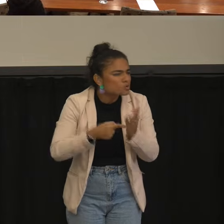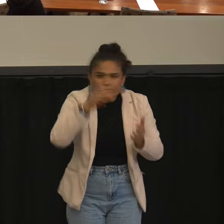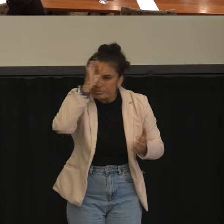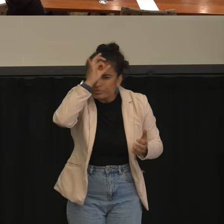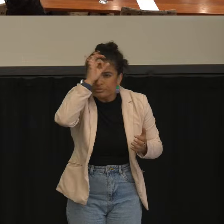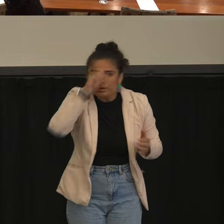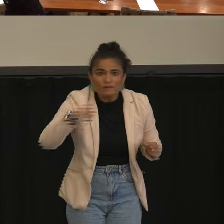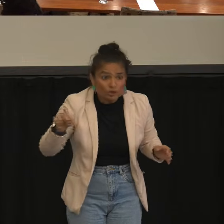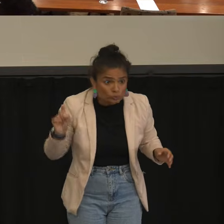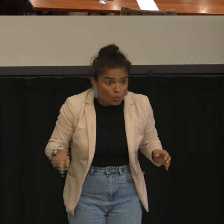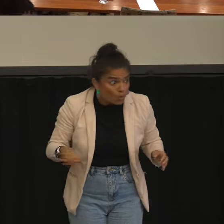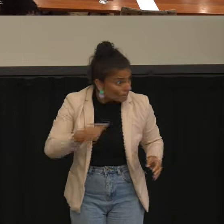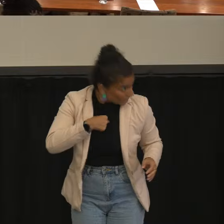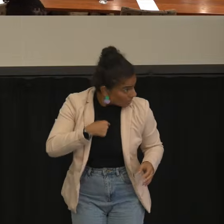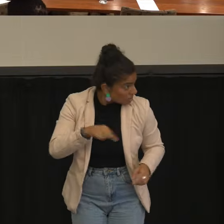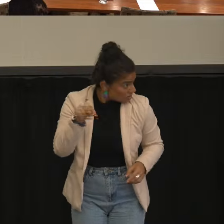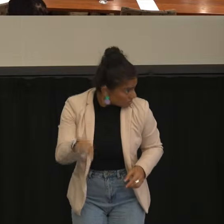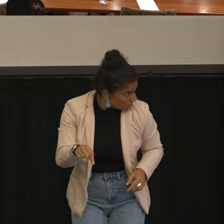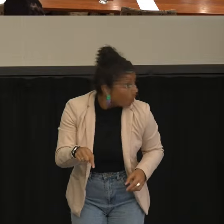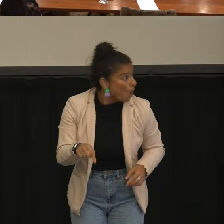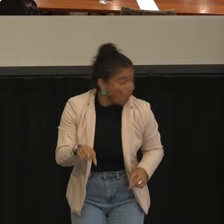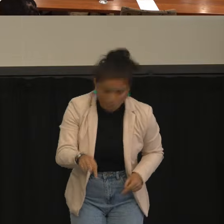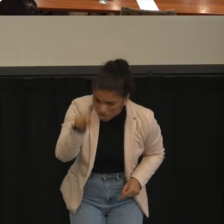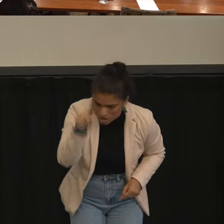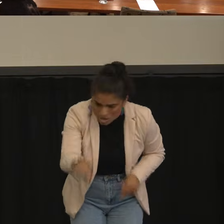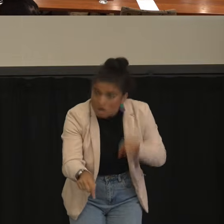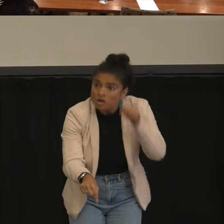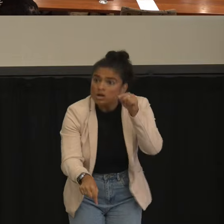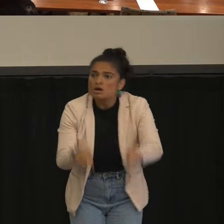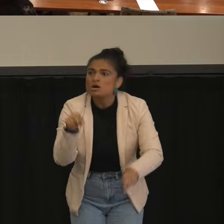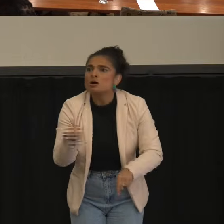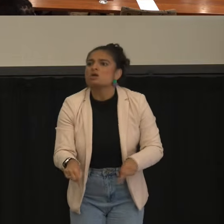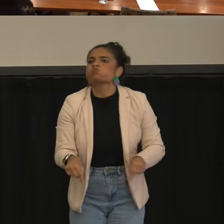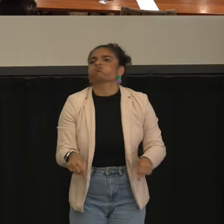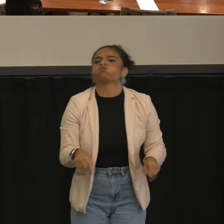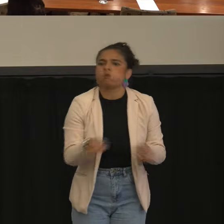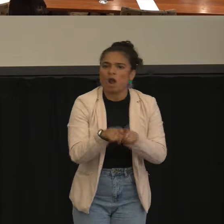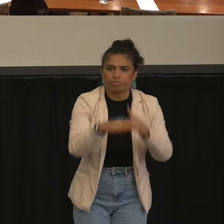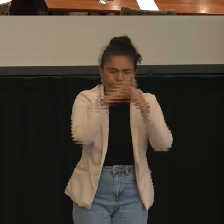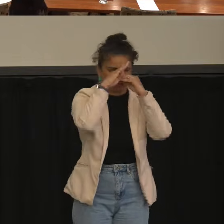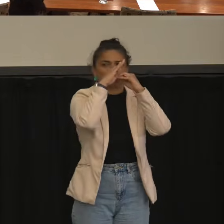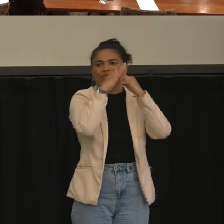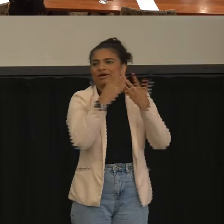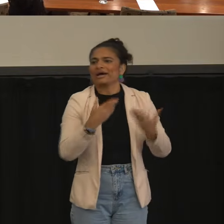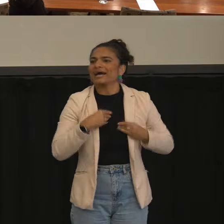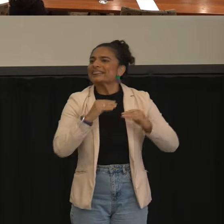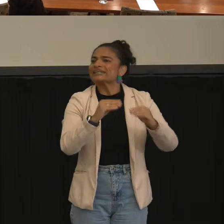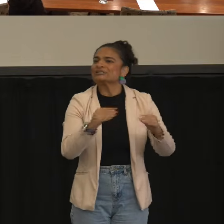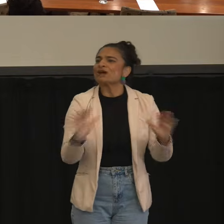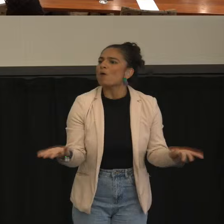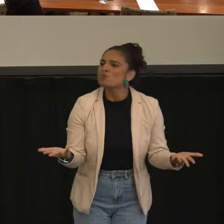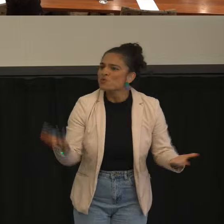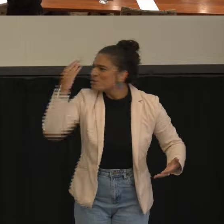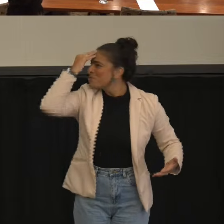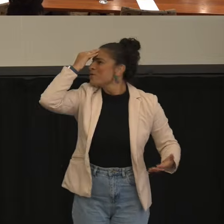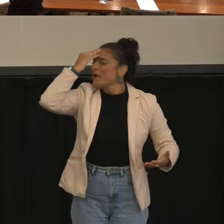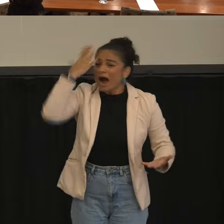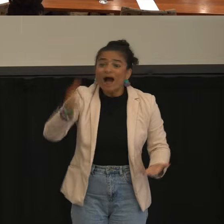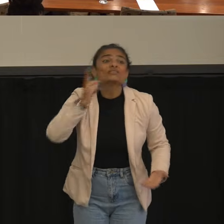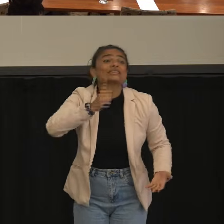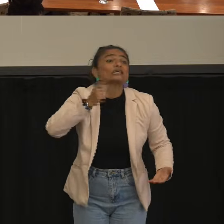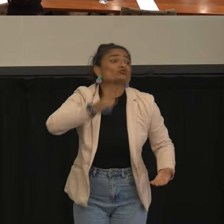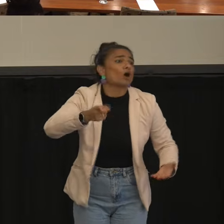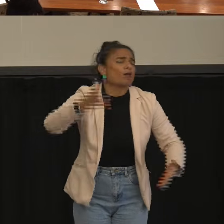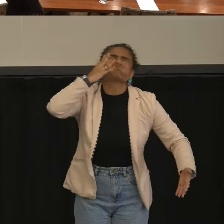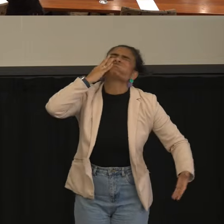they are maybe not technologically inclined. And so having them skilled up, maybe they don't know. So how do we